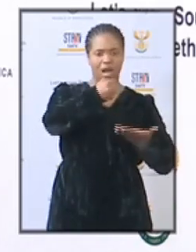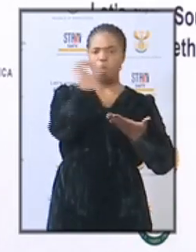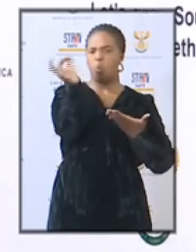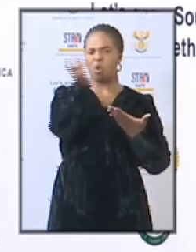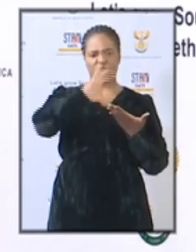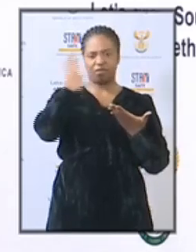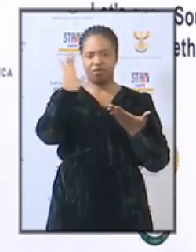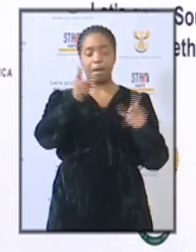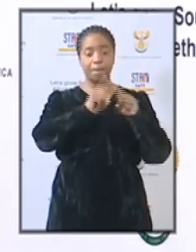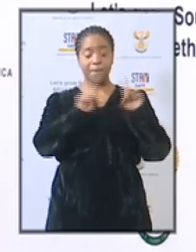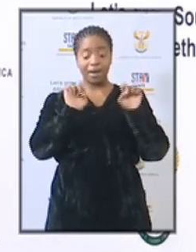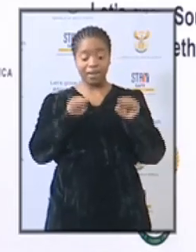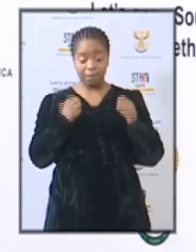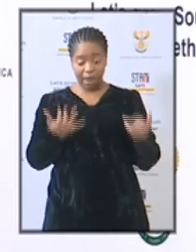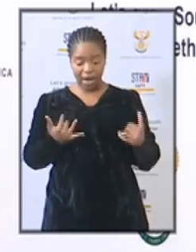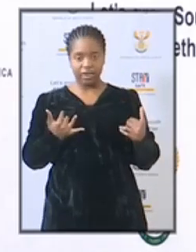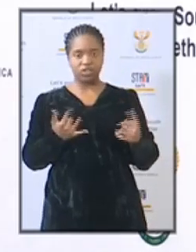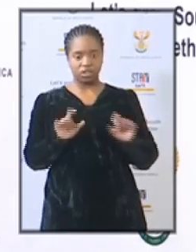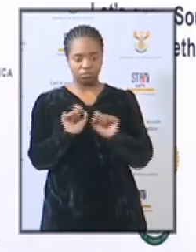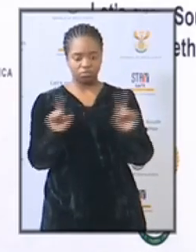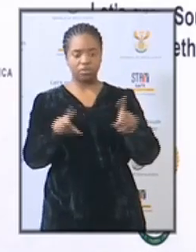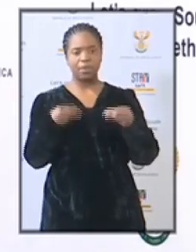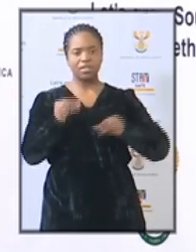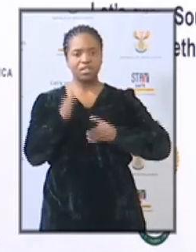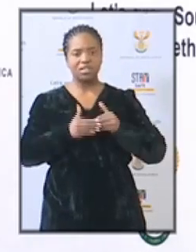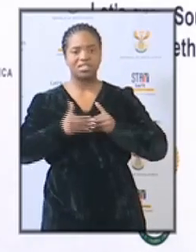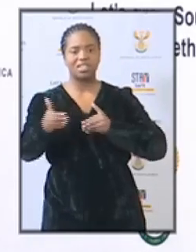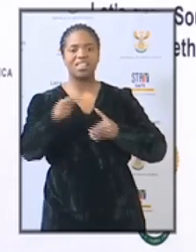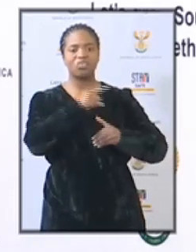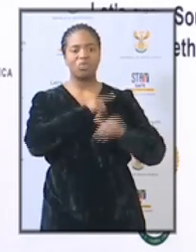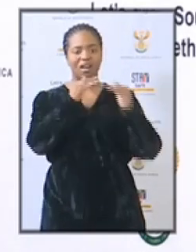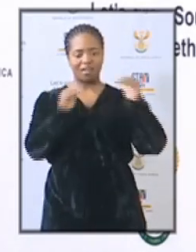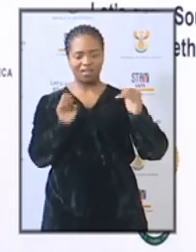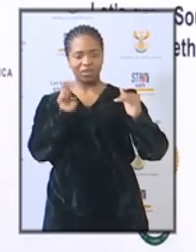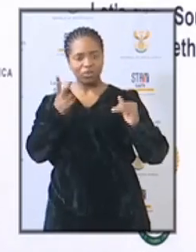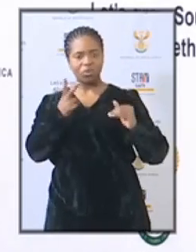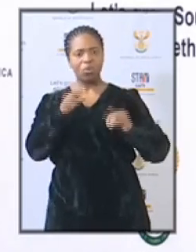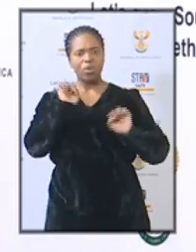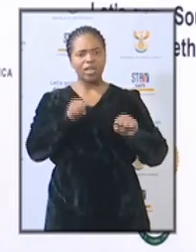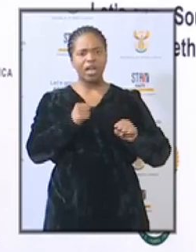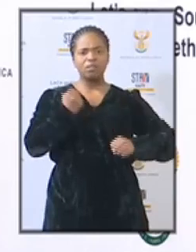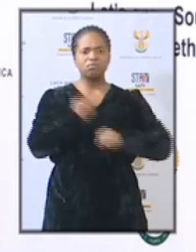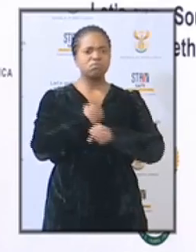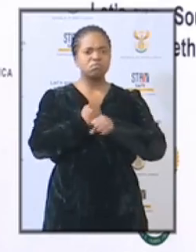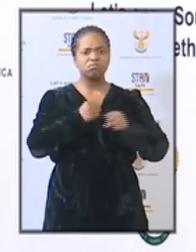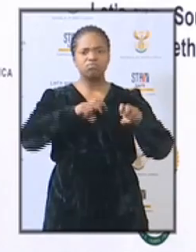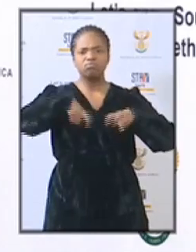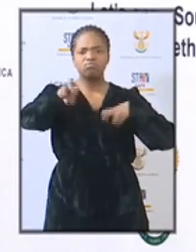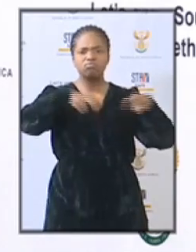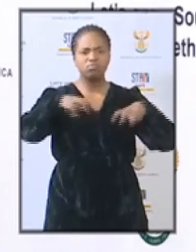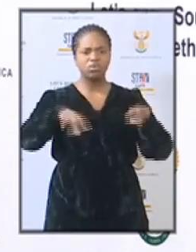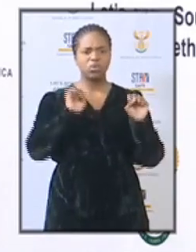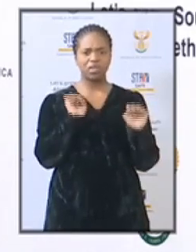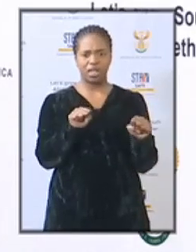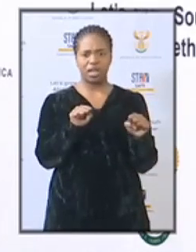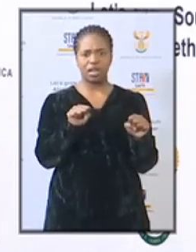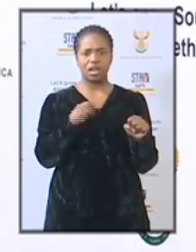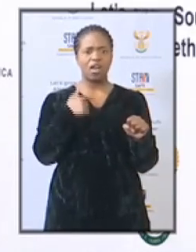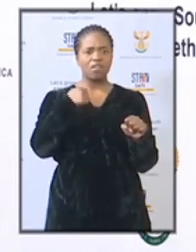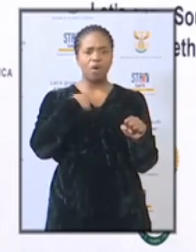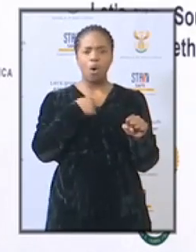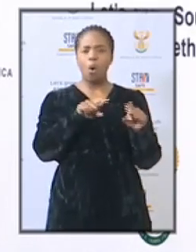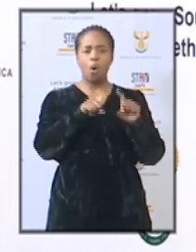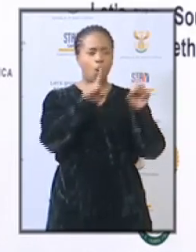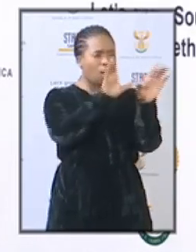about rebuilding the sector in terms of the supply and demand side. It looks in that in terms of the entire value chain of